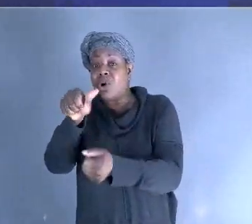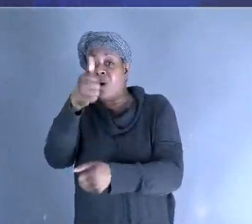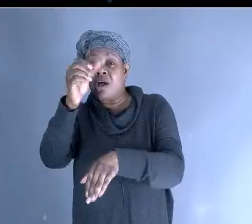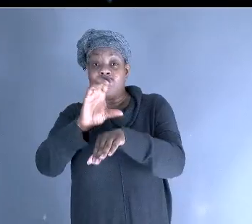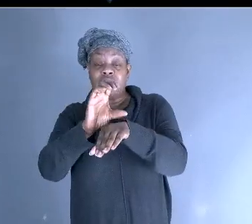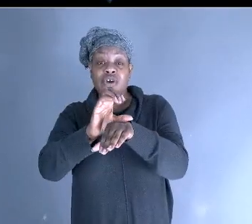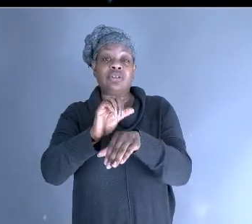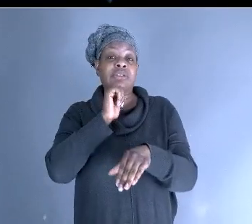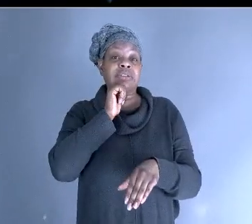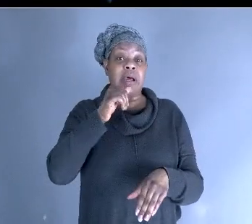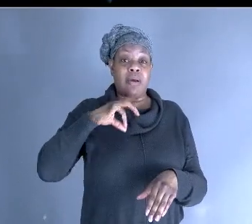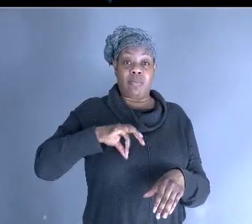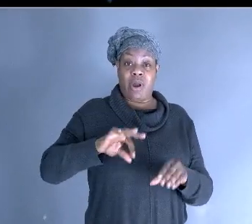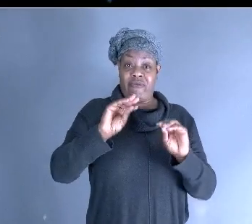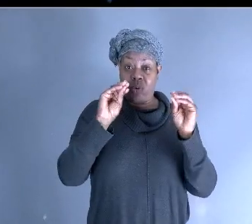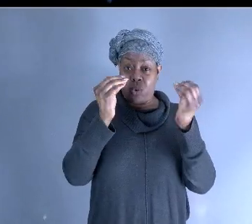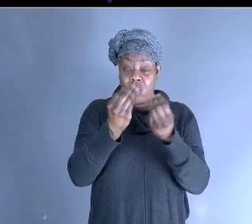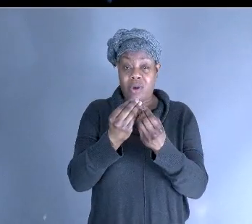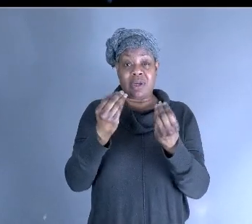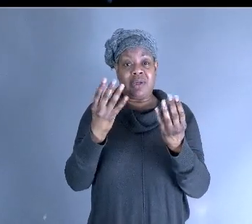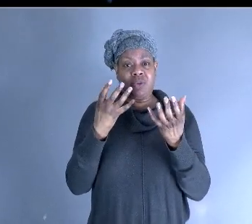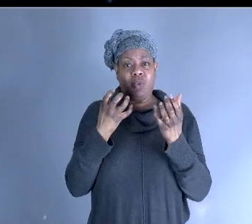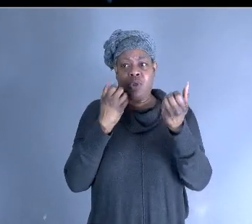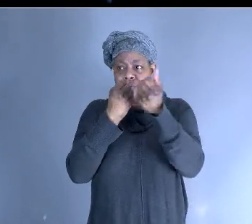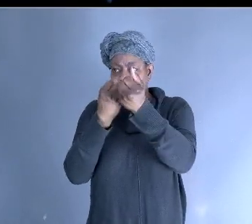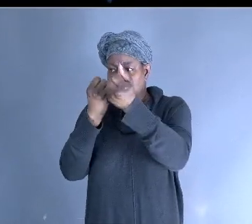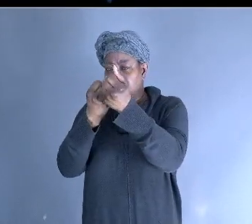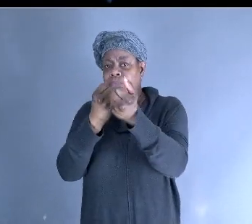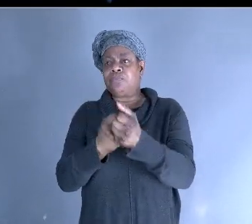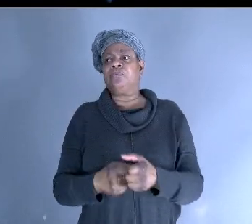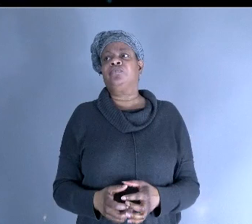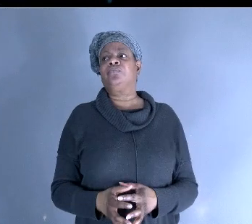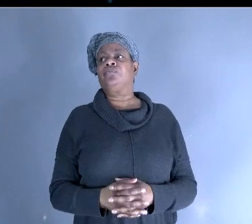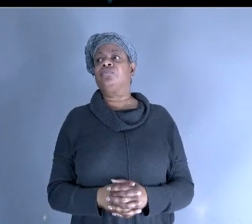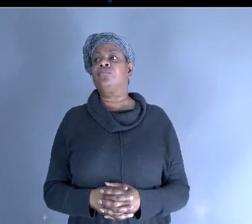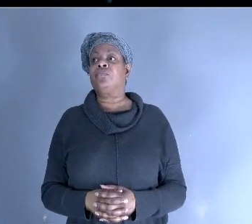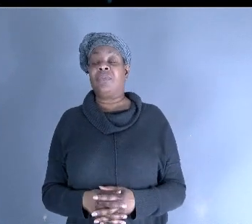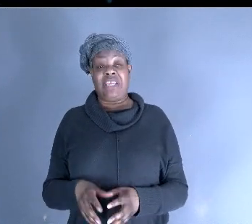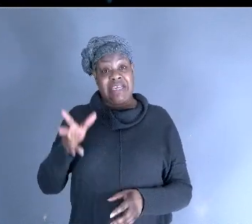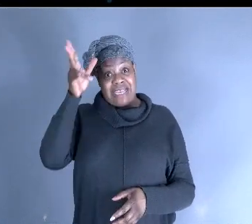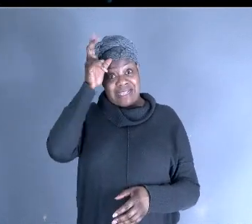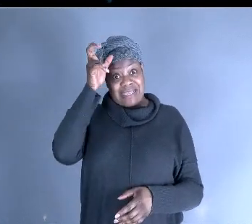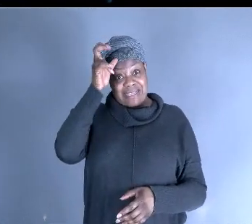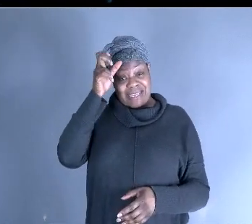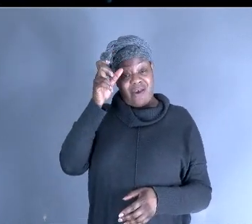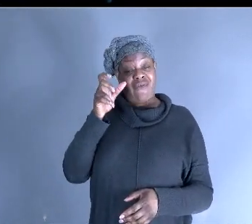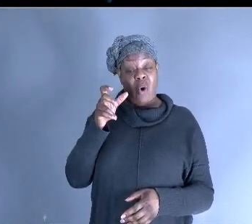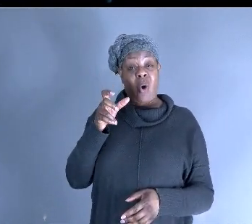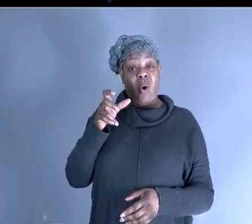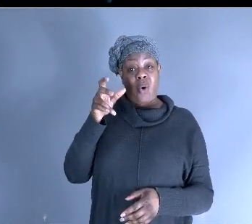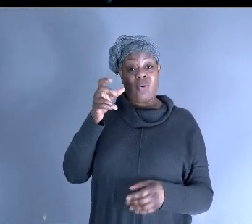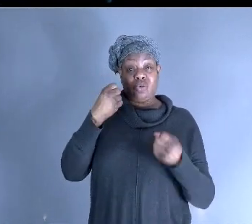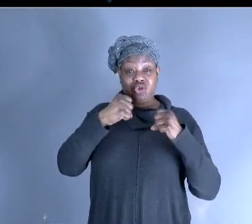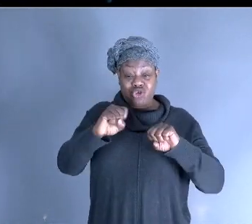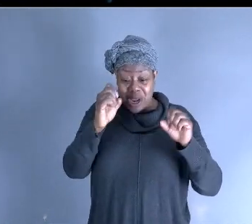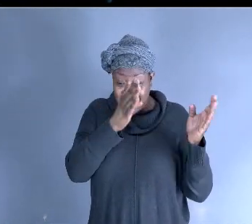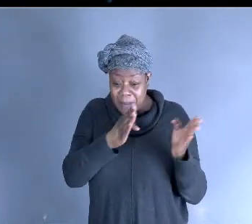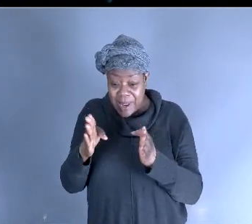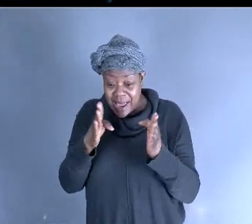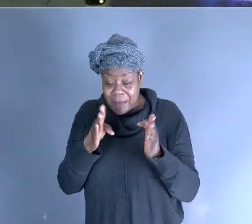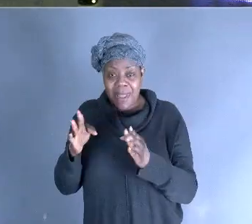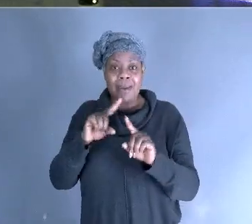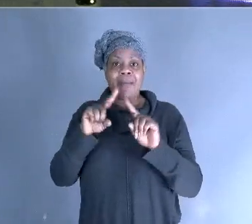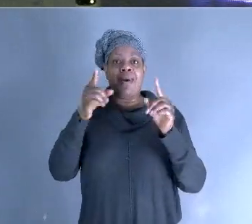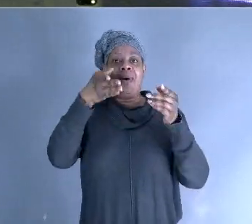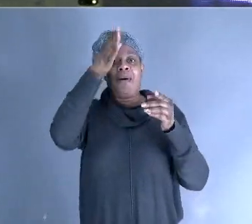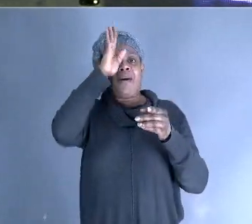-profits because we knew that we wanted to help others. But I want you to know that what the enemy meant for evil God can turn around for the good.